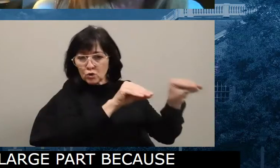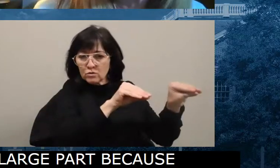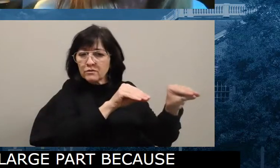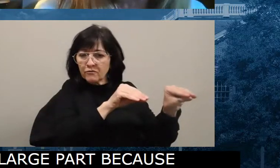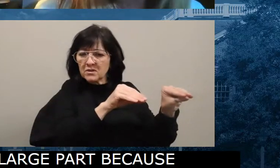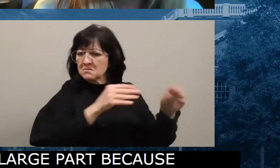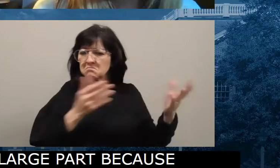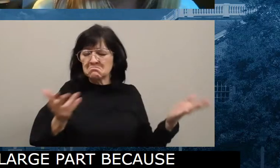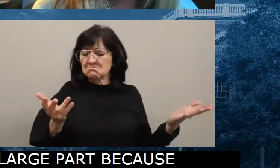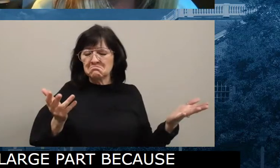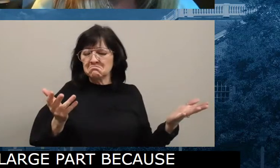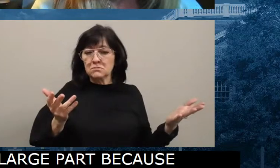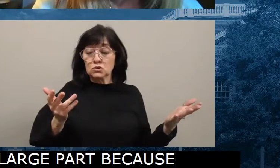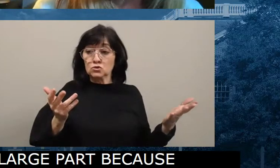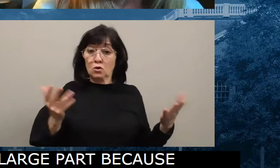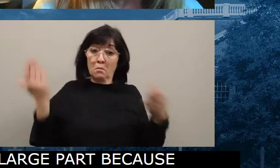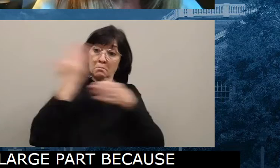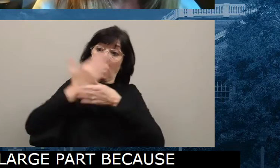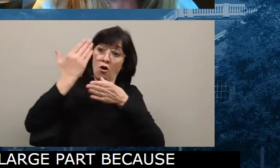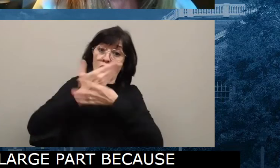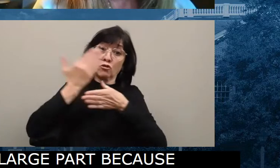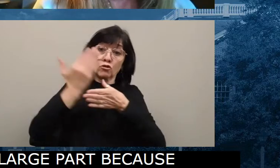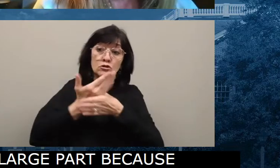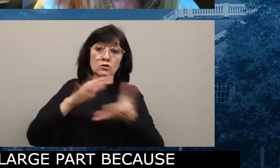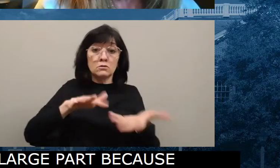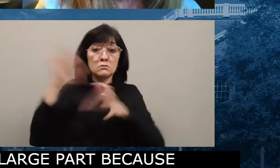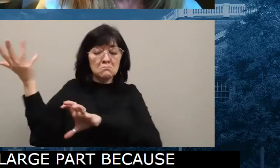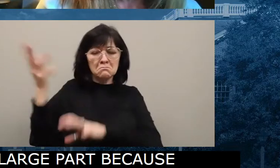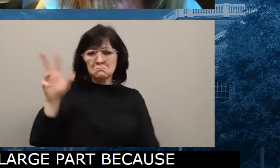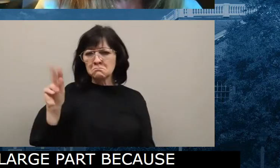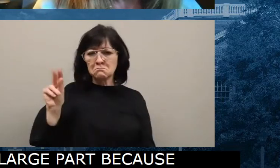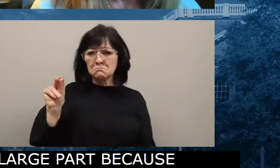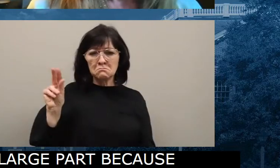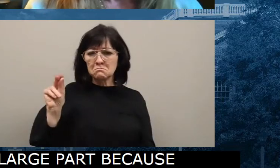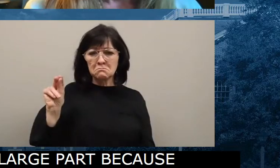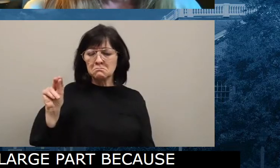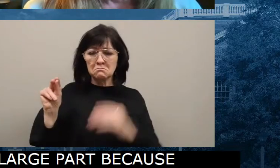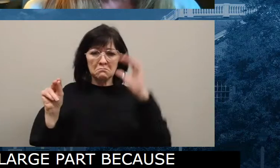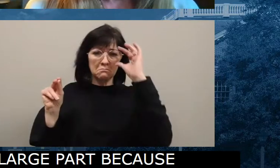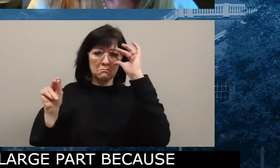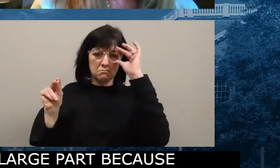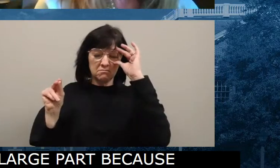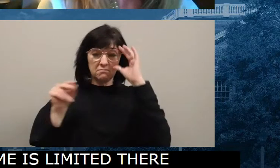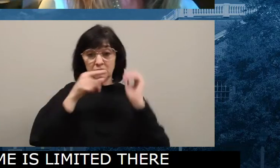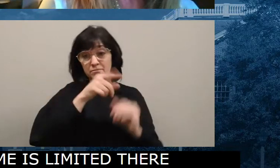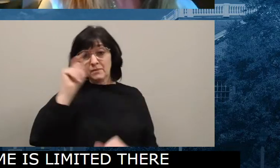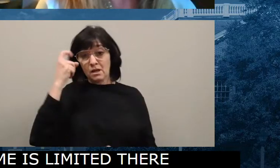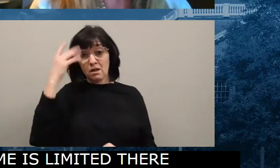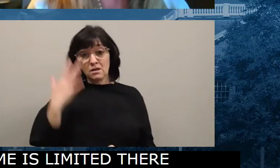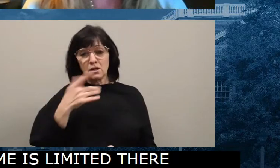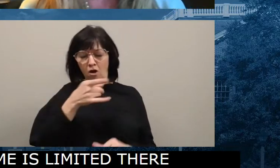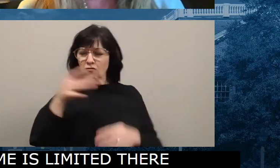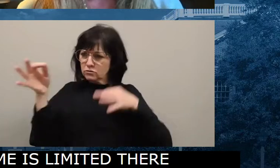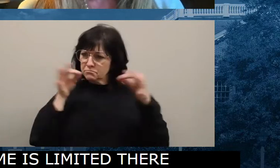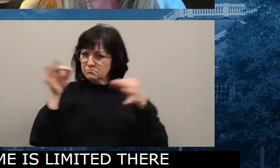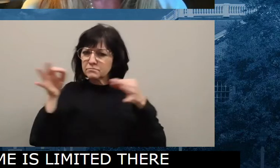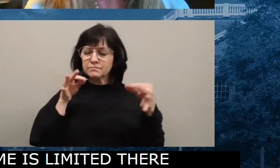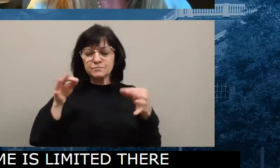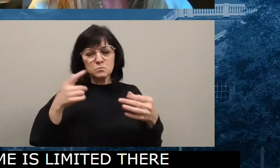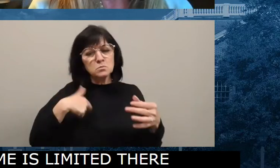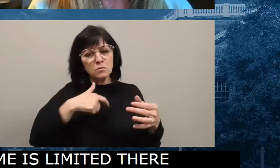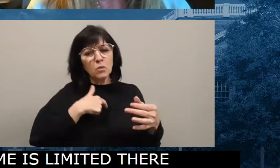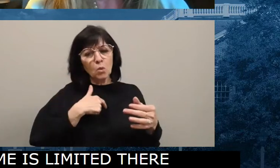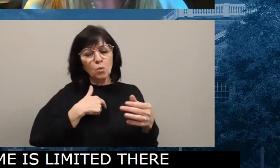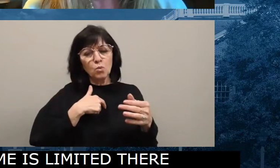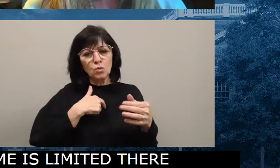we were headed anyhow. But as the governor mentioned, we certainly do hope that this pause